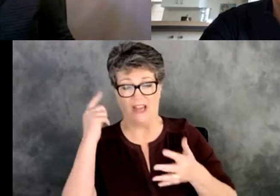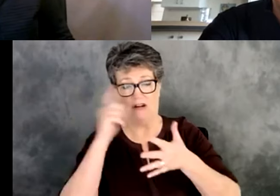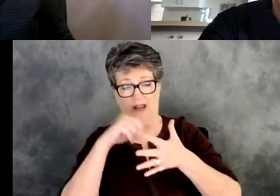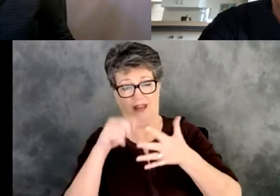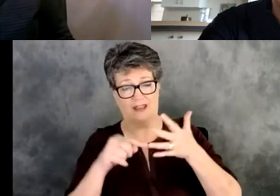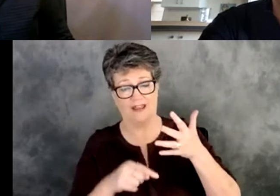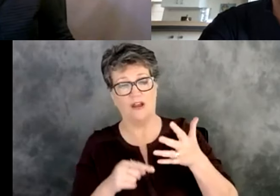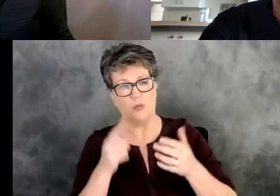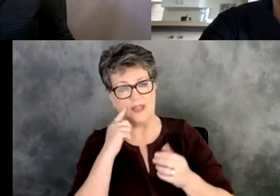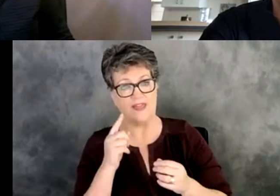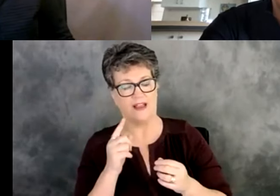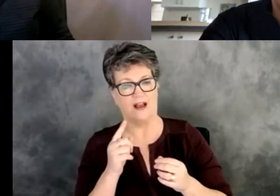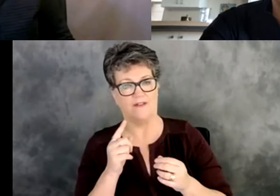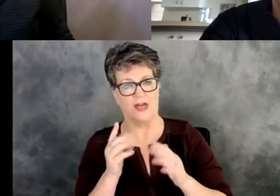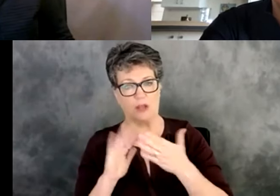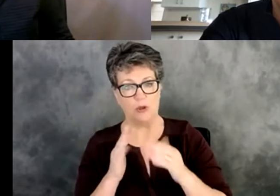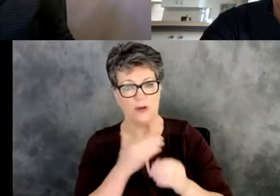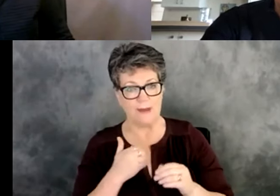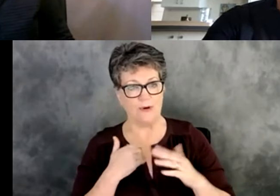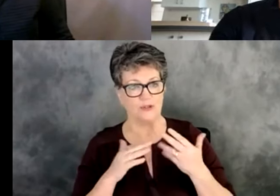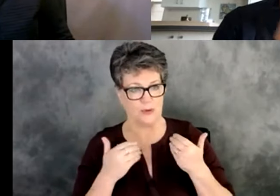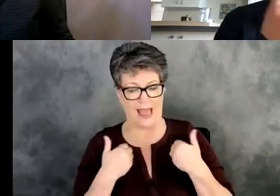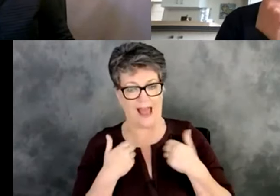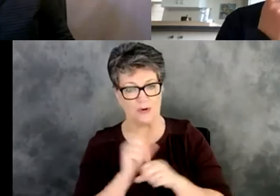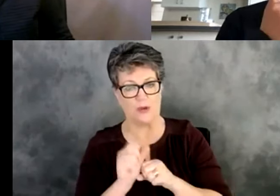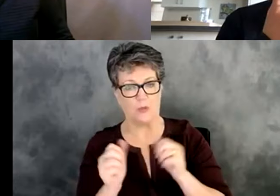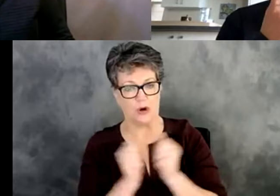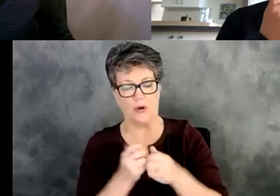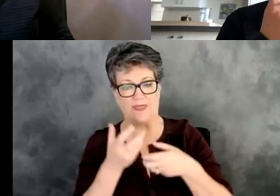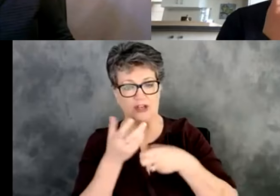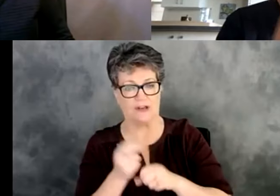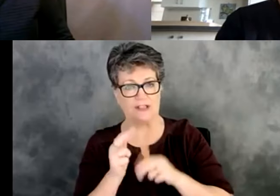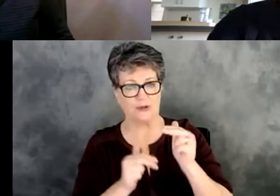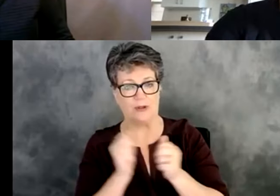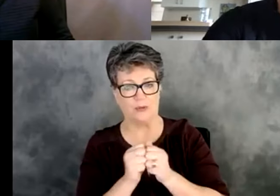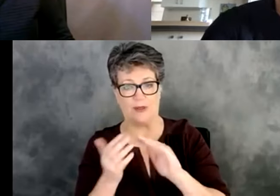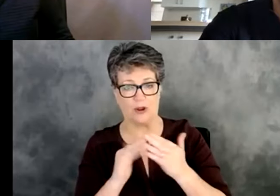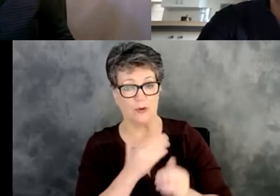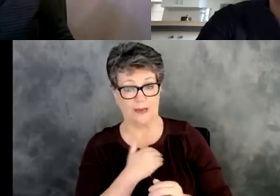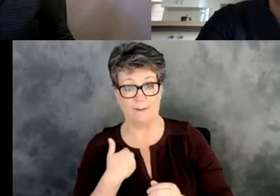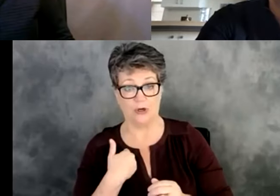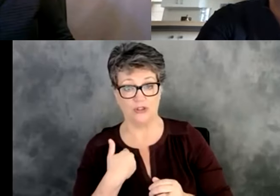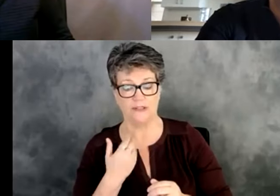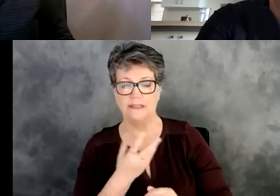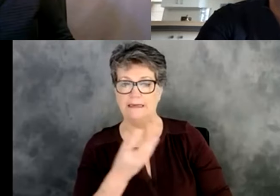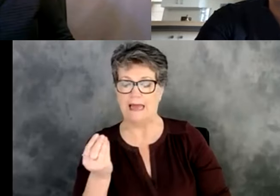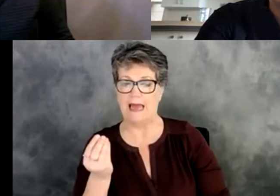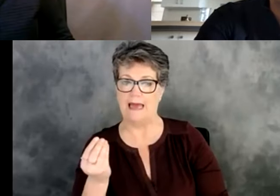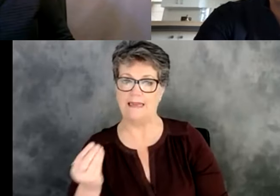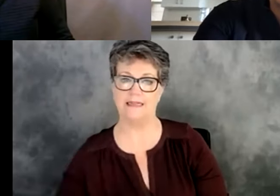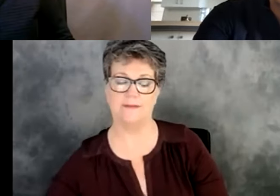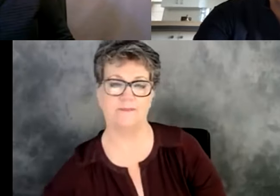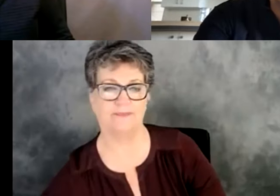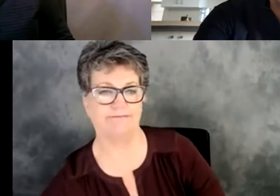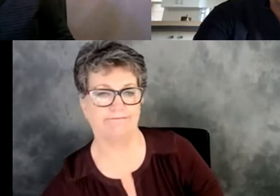with and the trust that we have to build with our community members. And I know